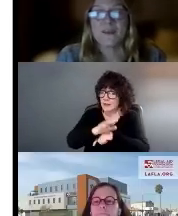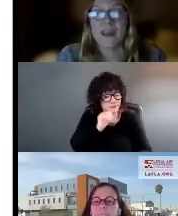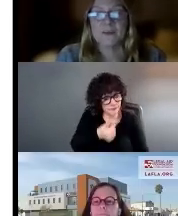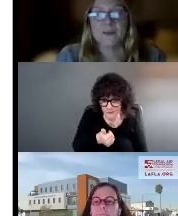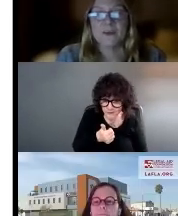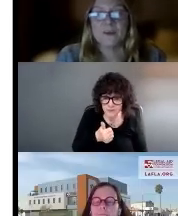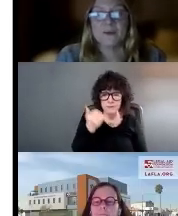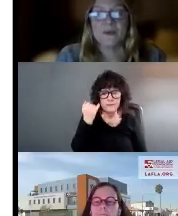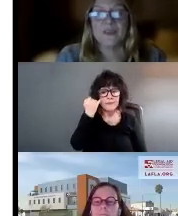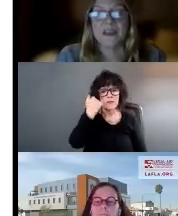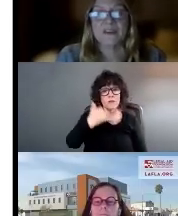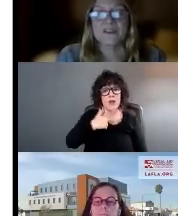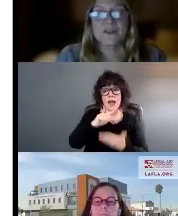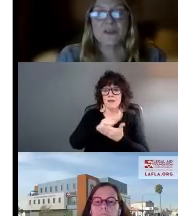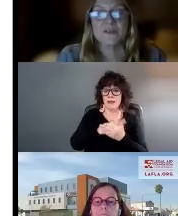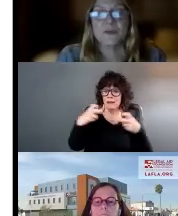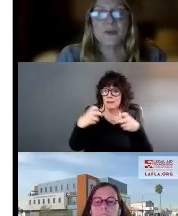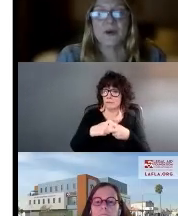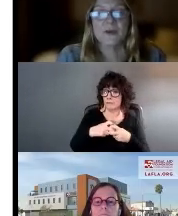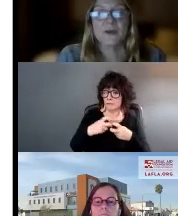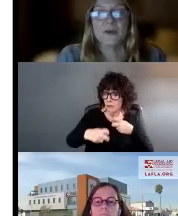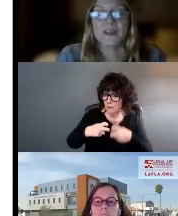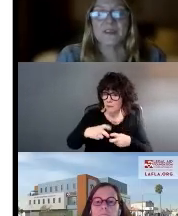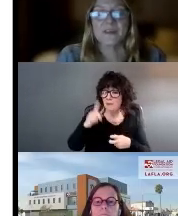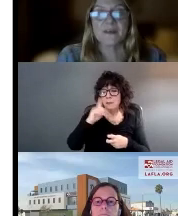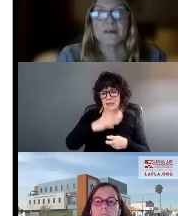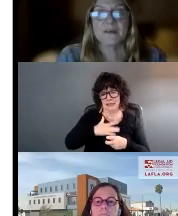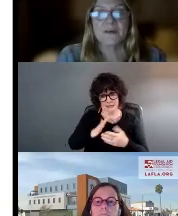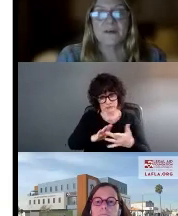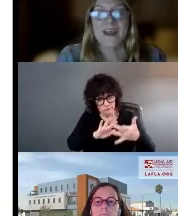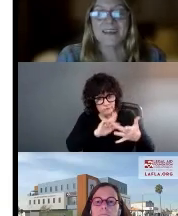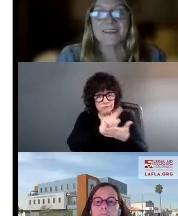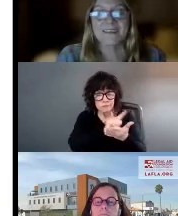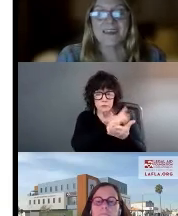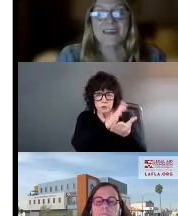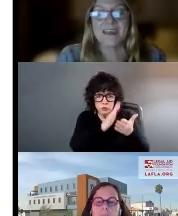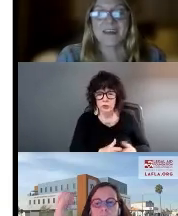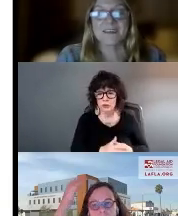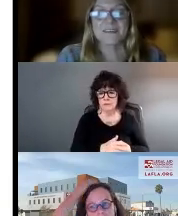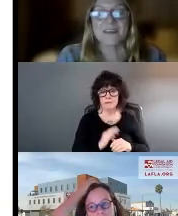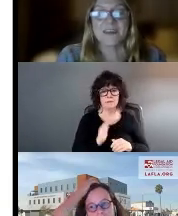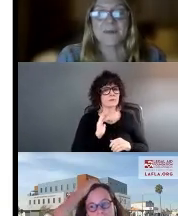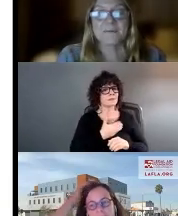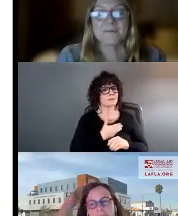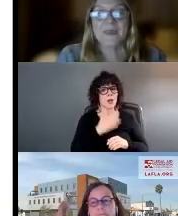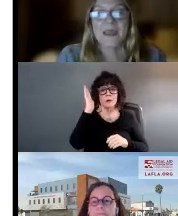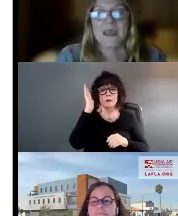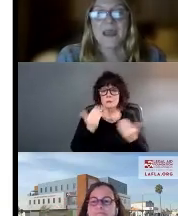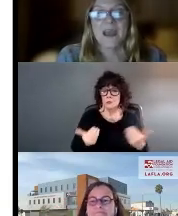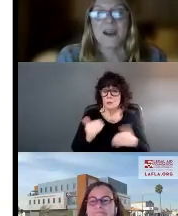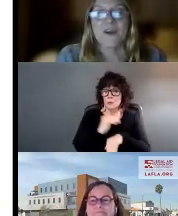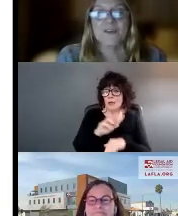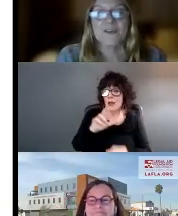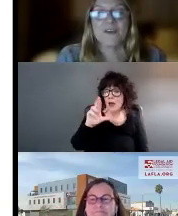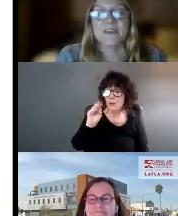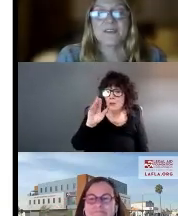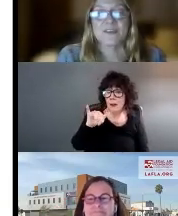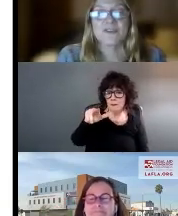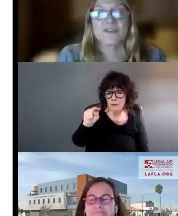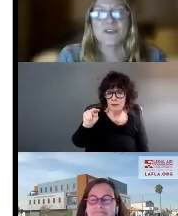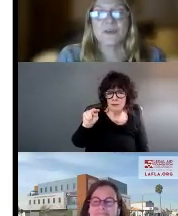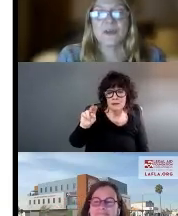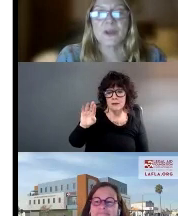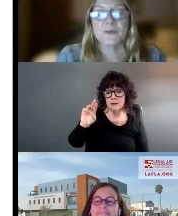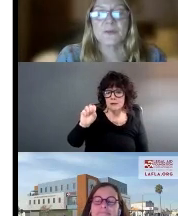is of counsel with the National Consumer Law Centre, or NCLC, and concentrates